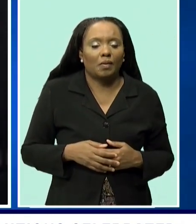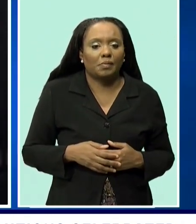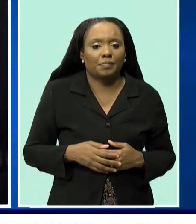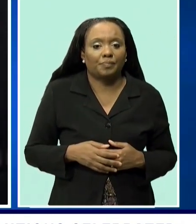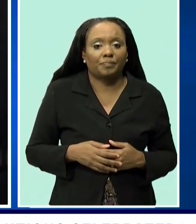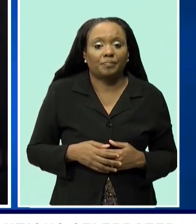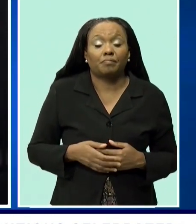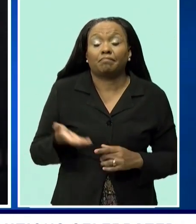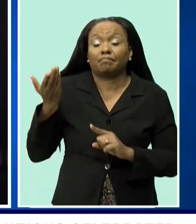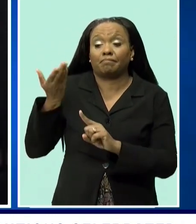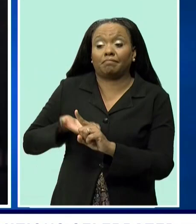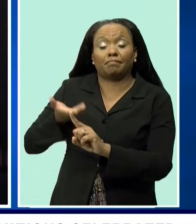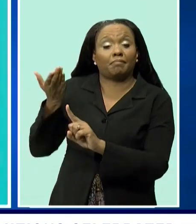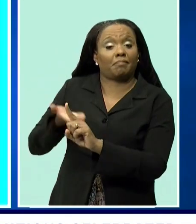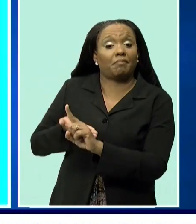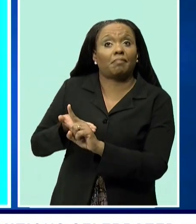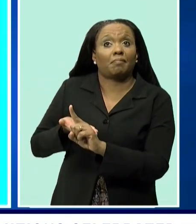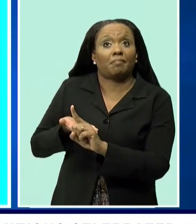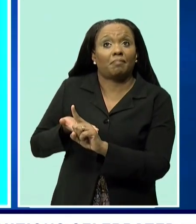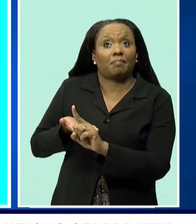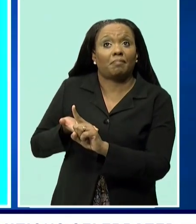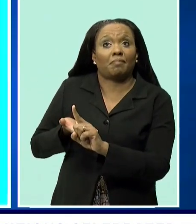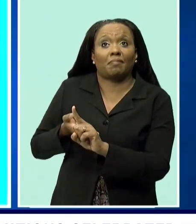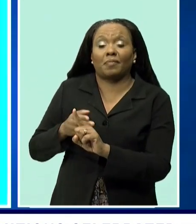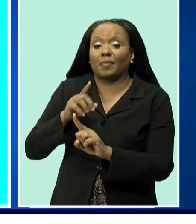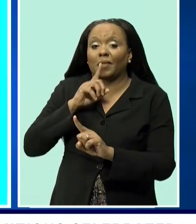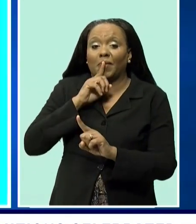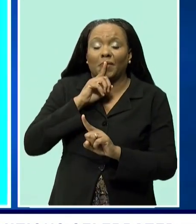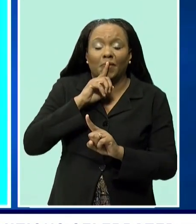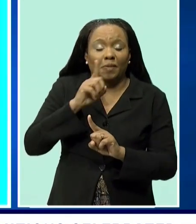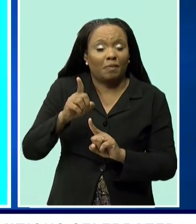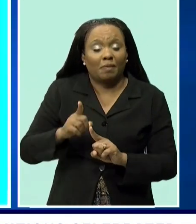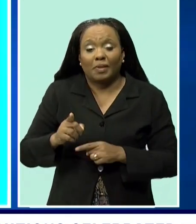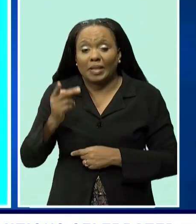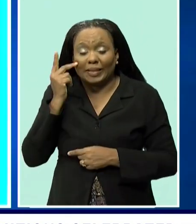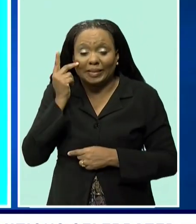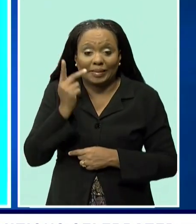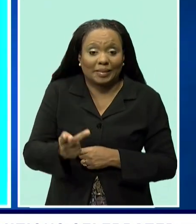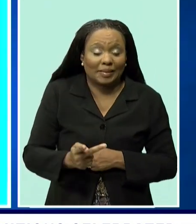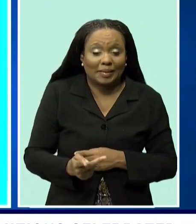He has been an